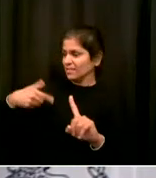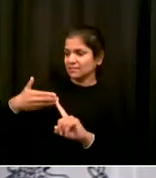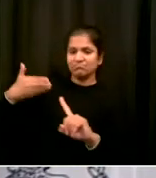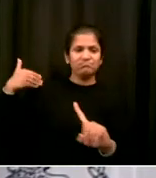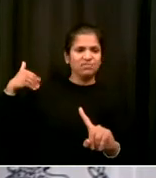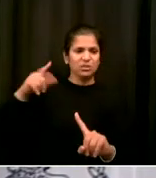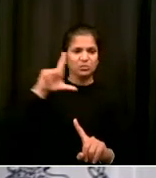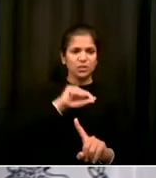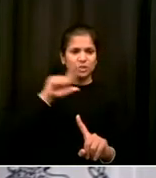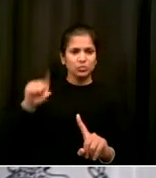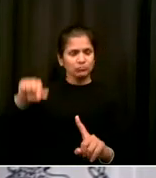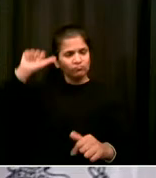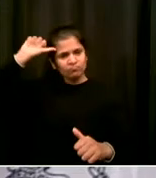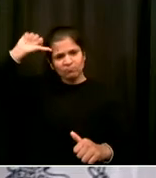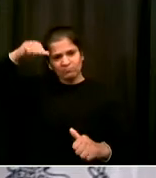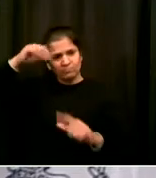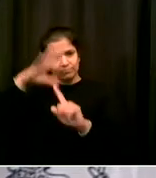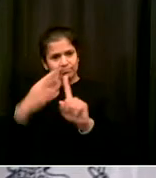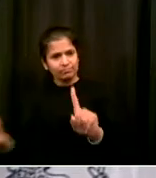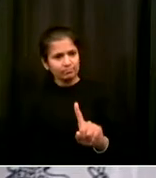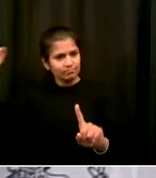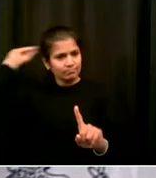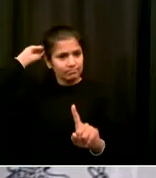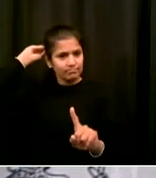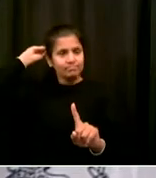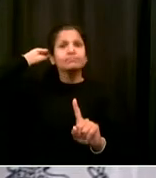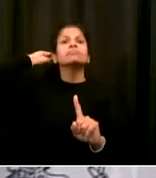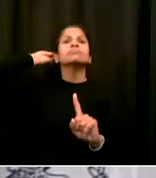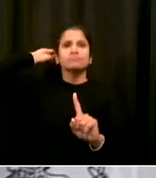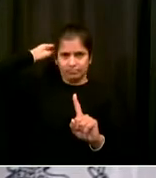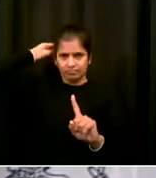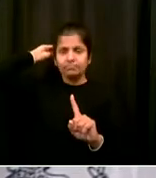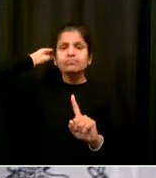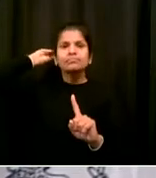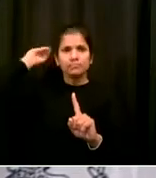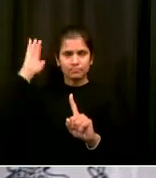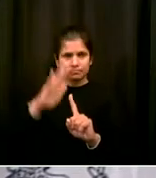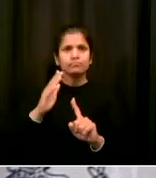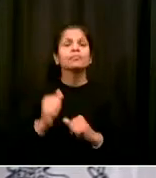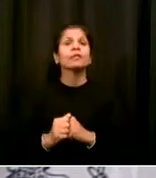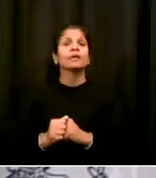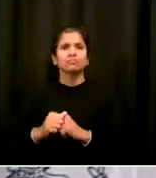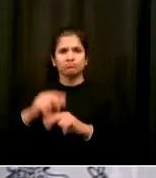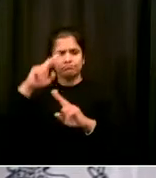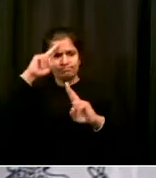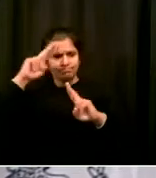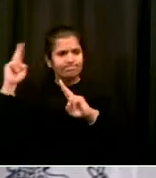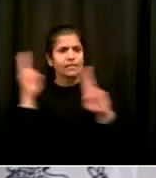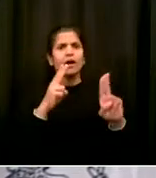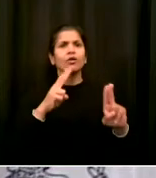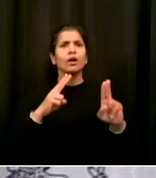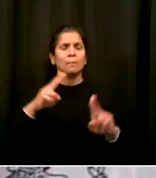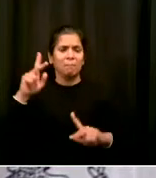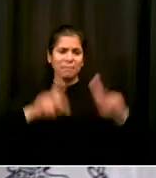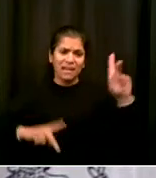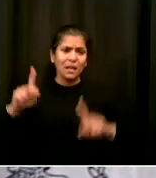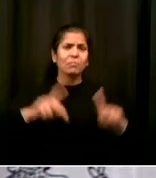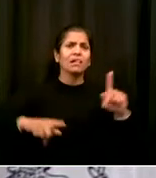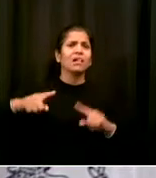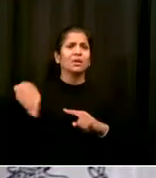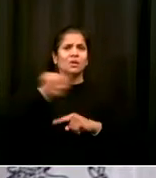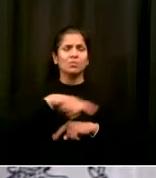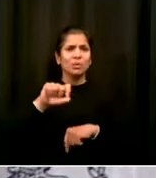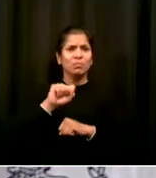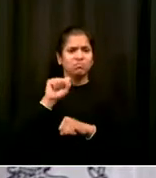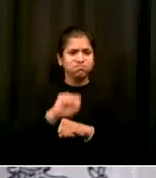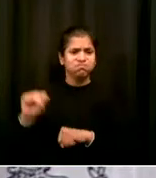to remember those we lost, to honor them, to honor their families, and of course, at the same time, remember all the heroism, all the people who did so much good